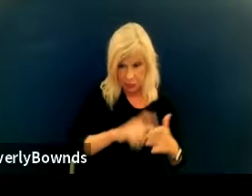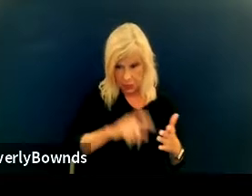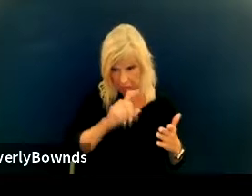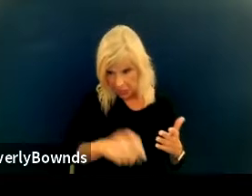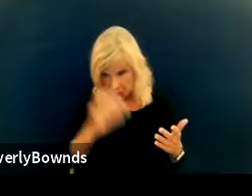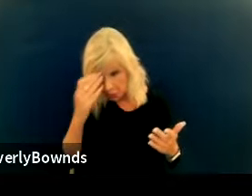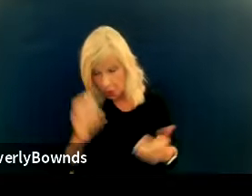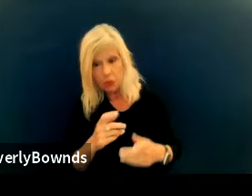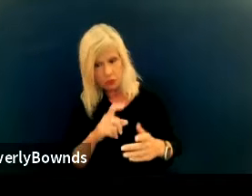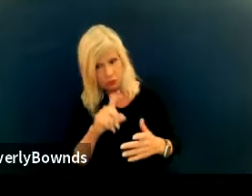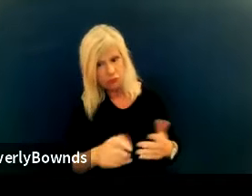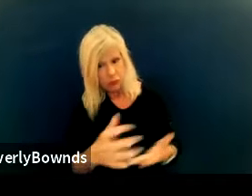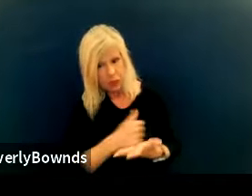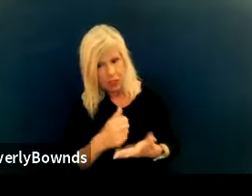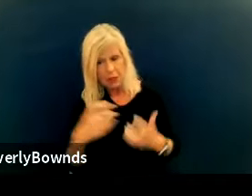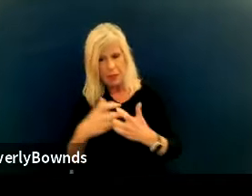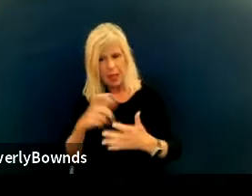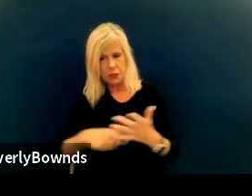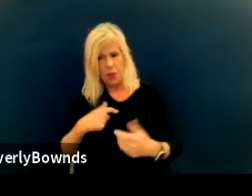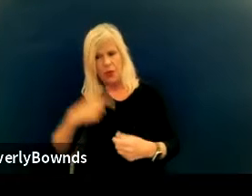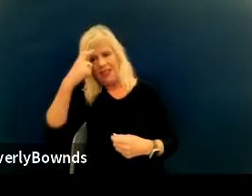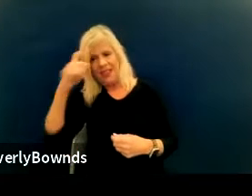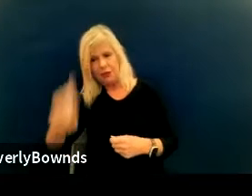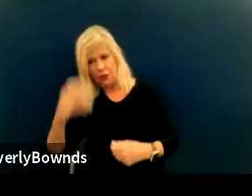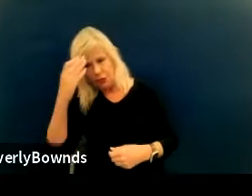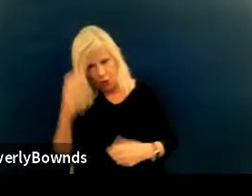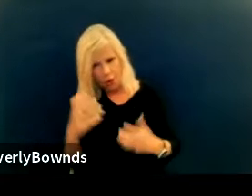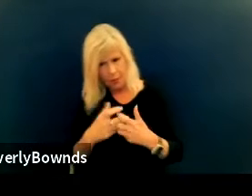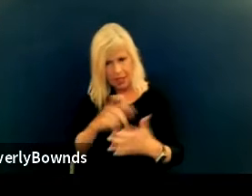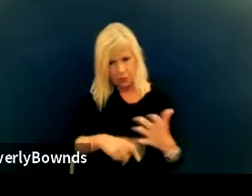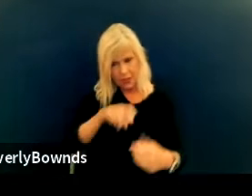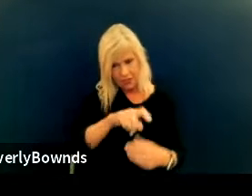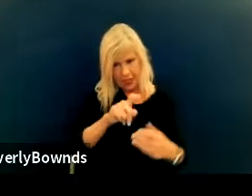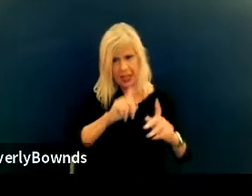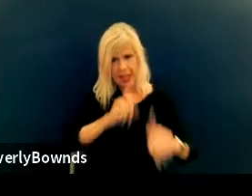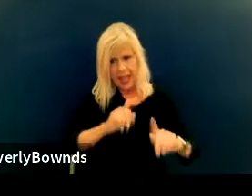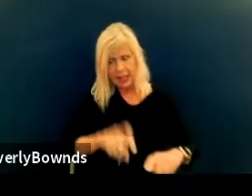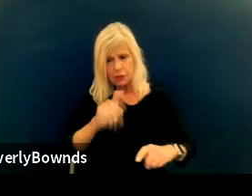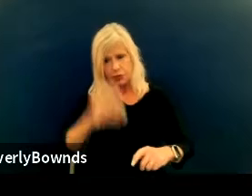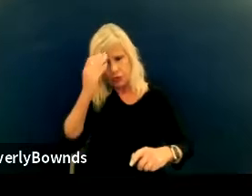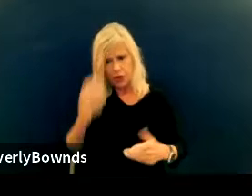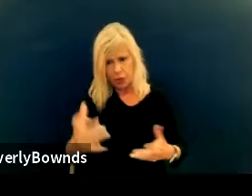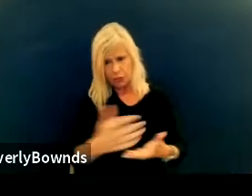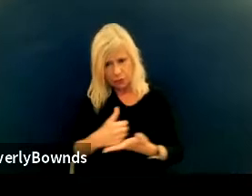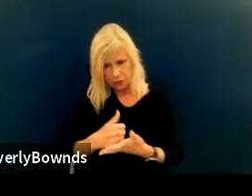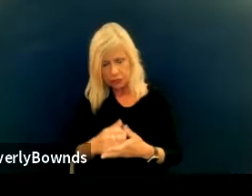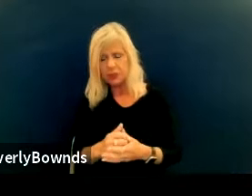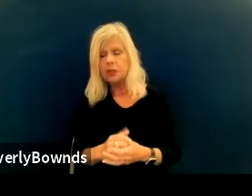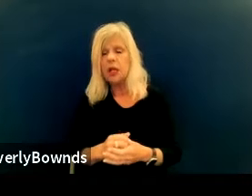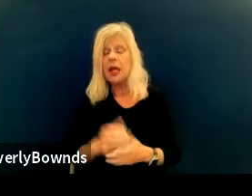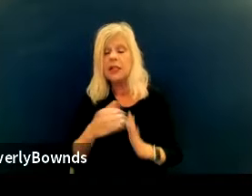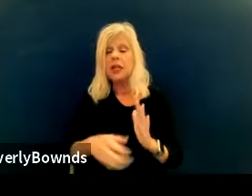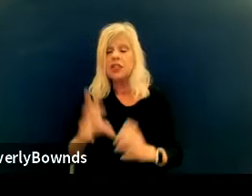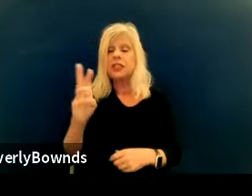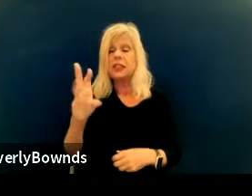is actually what they need to know in order to get them to come in and see whether it meets their needs. And Section 6 is